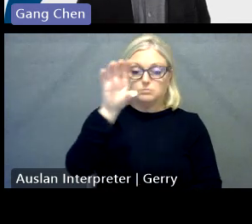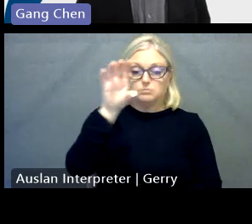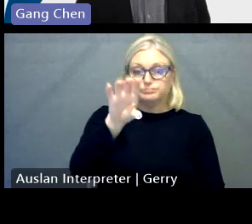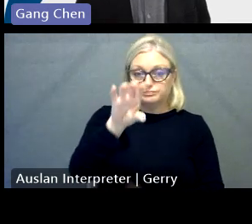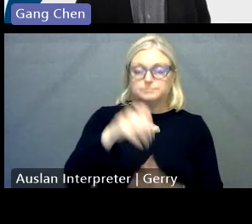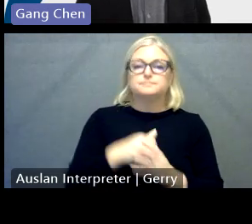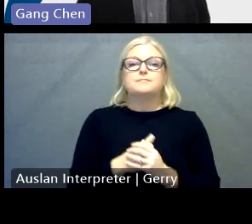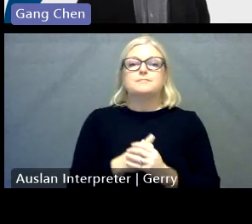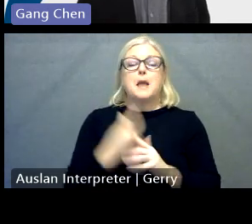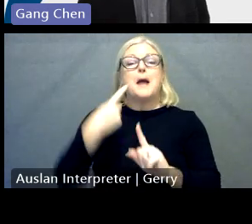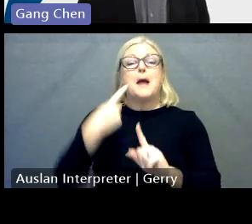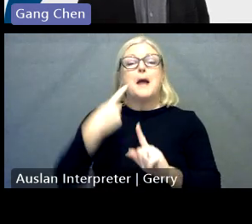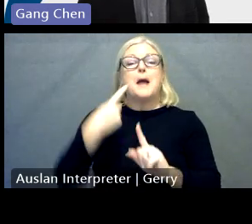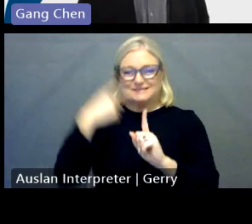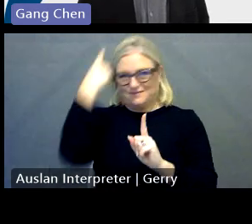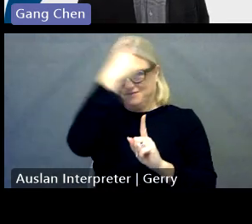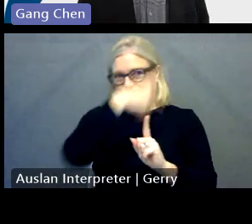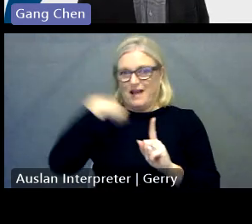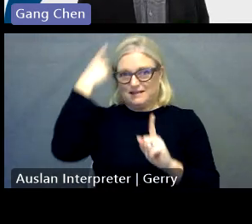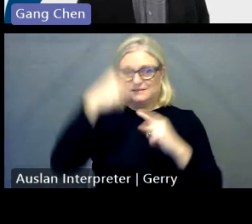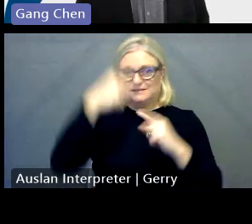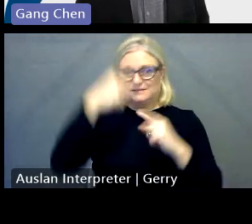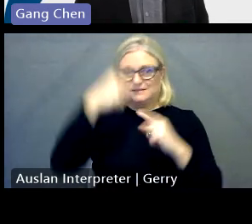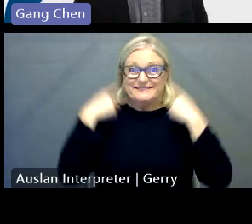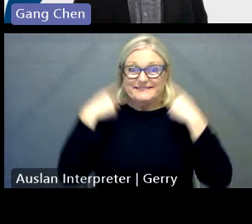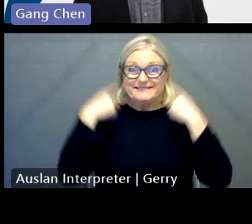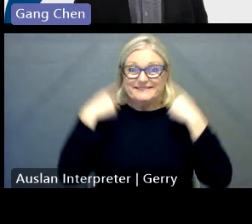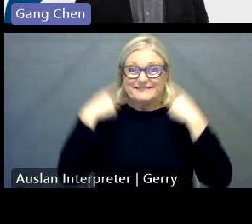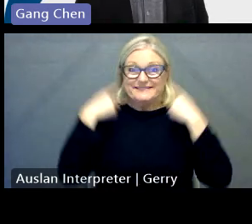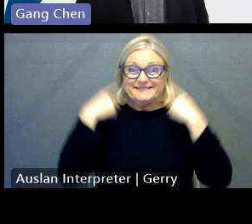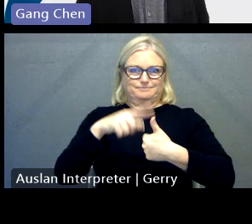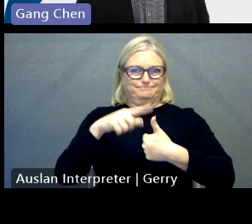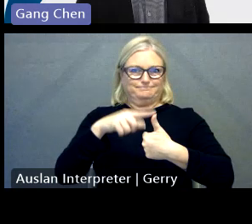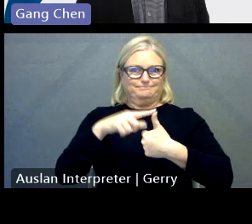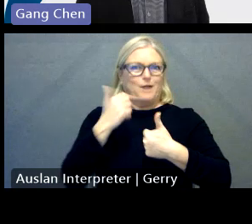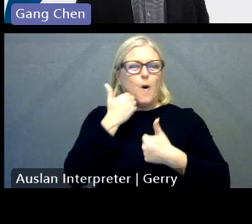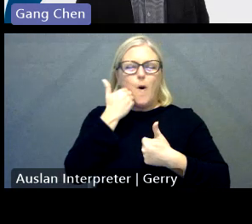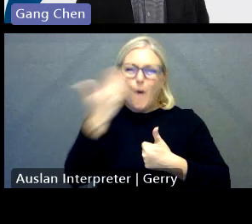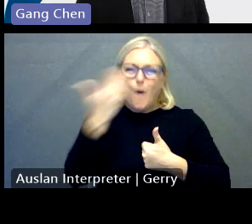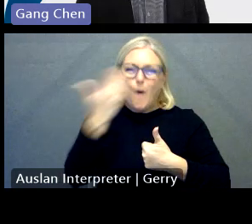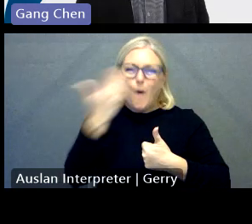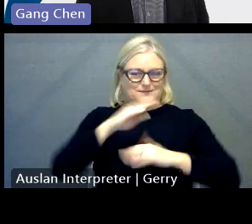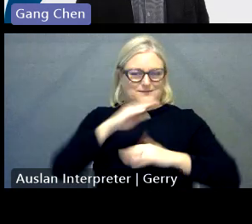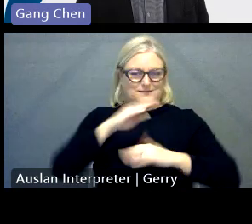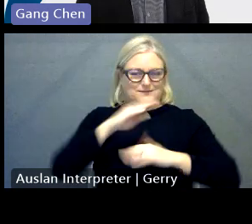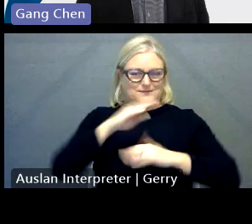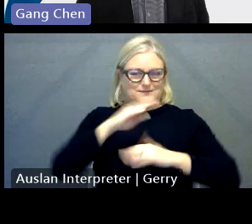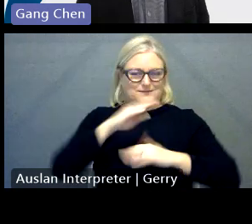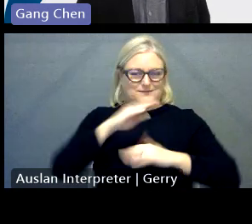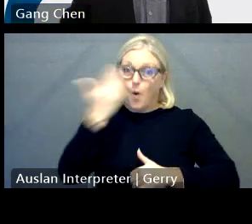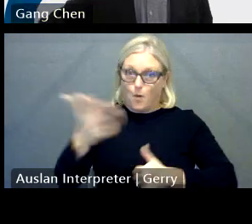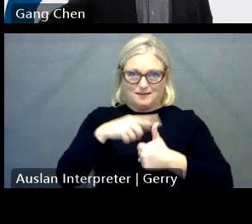with your mental health? And mental health is about what you think about and how you're feeling, like happy or